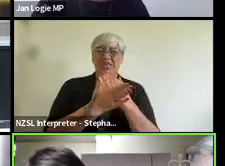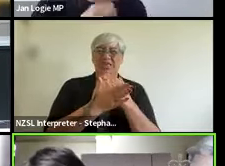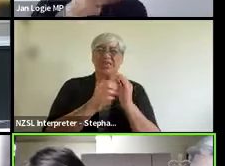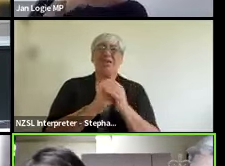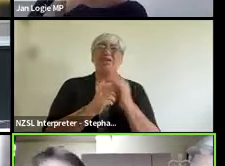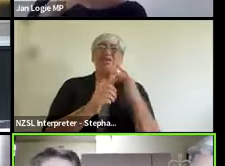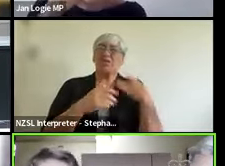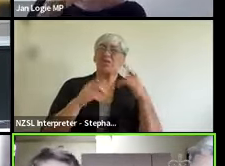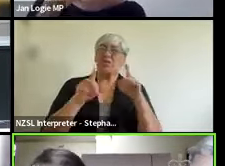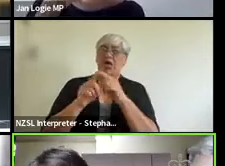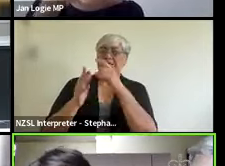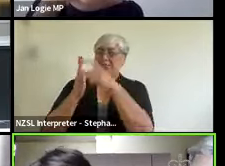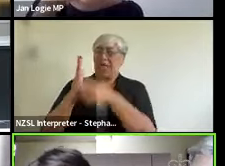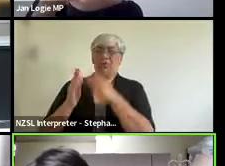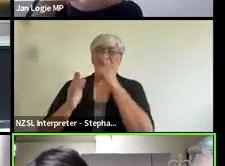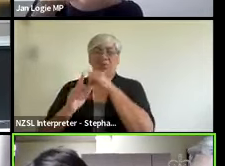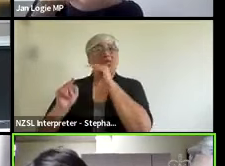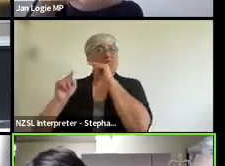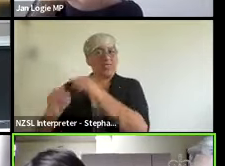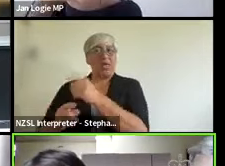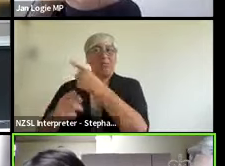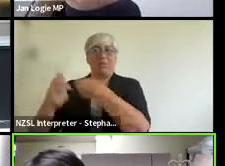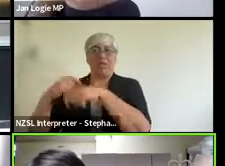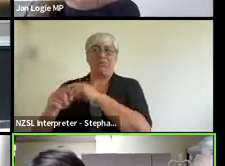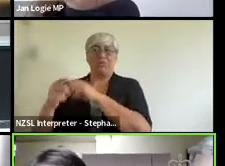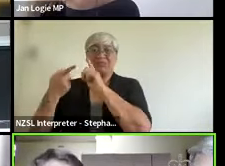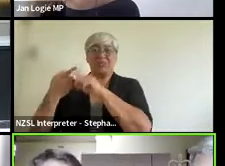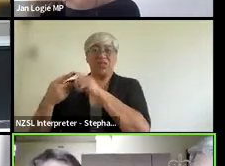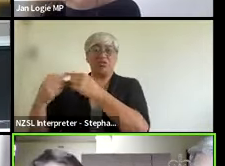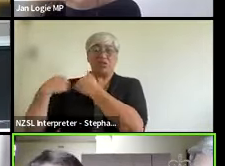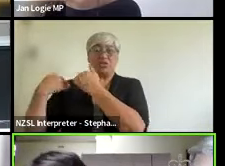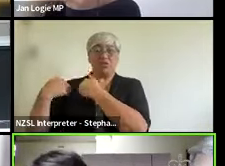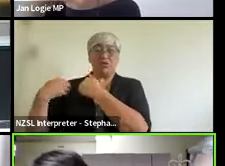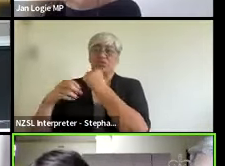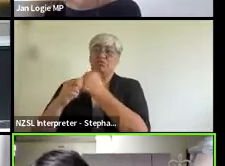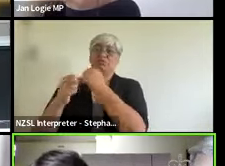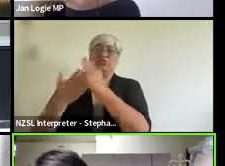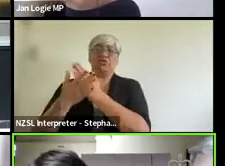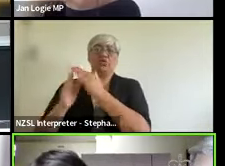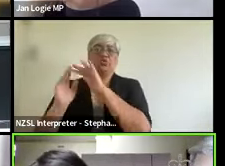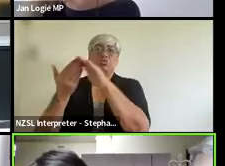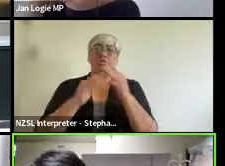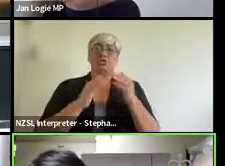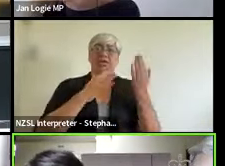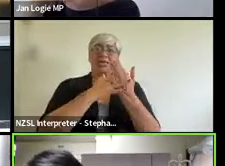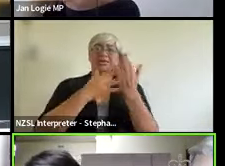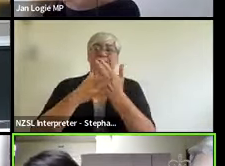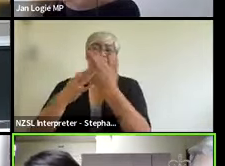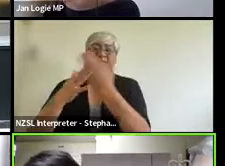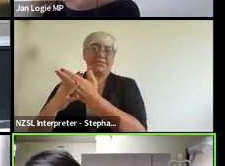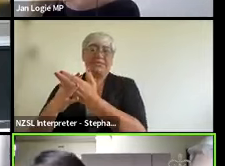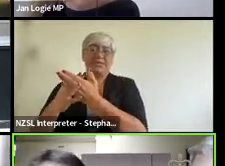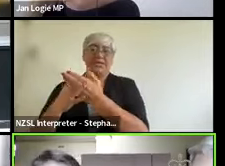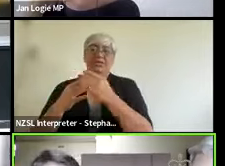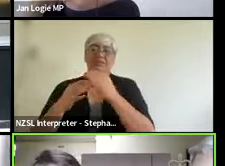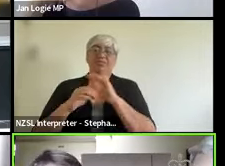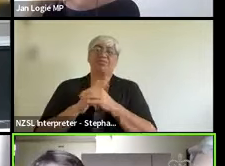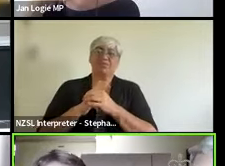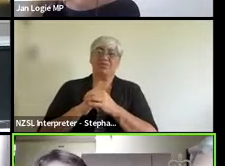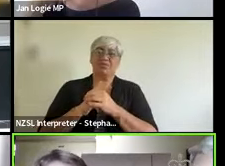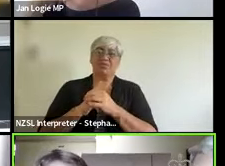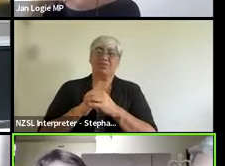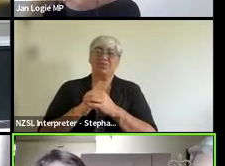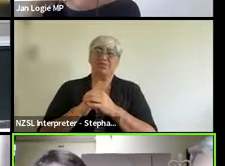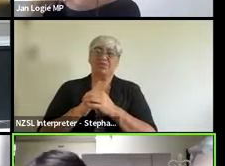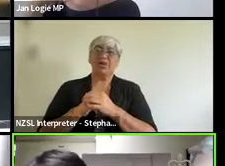disabled people themselves, rather than on the collective